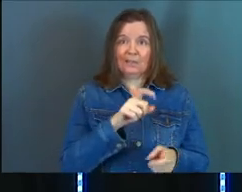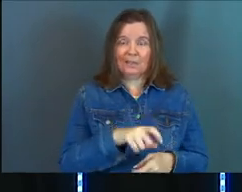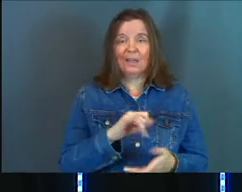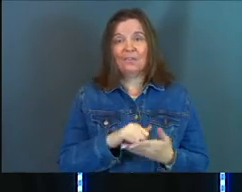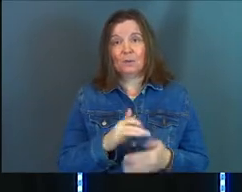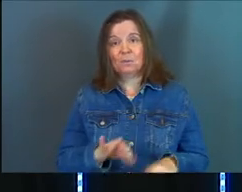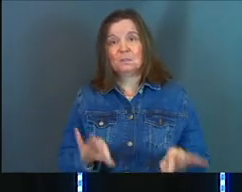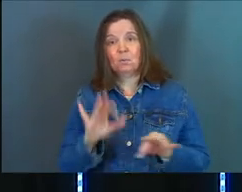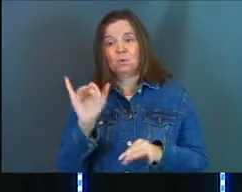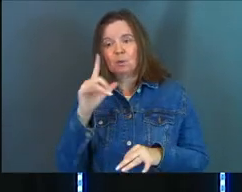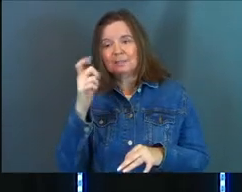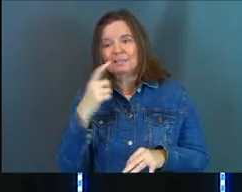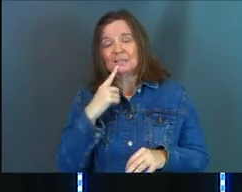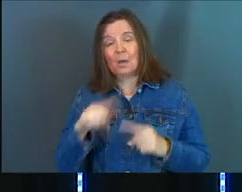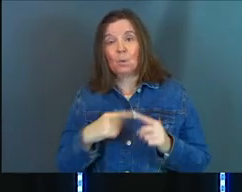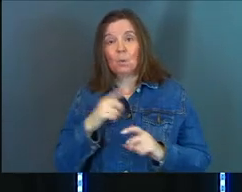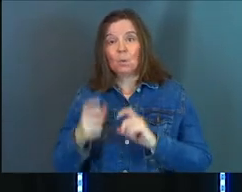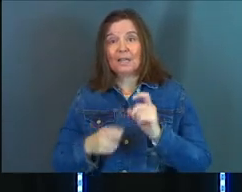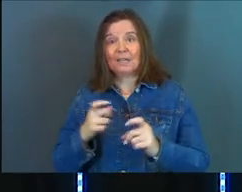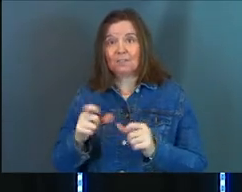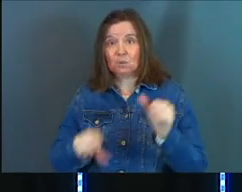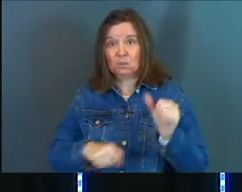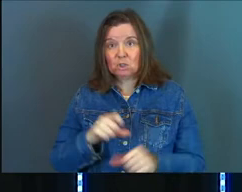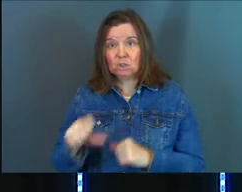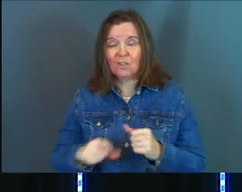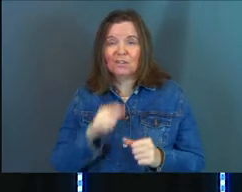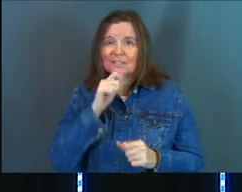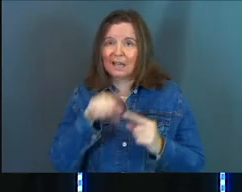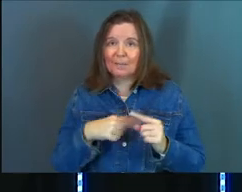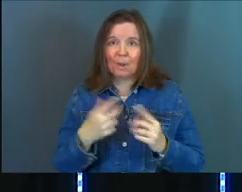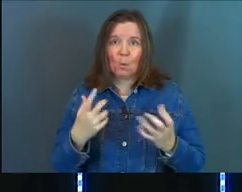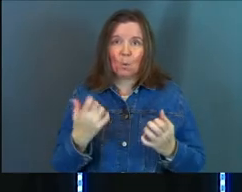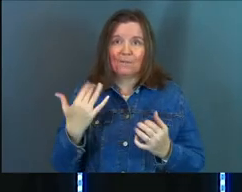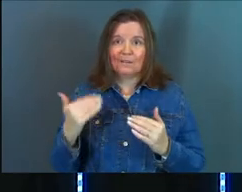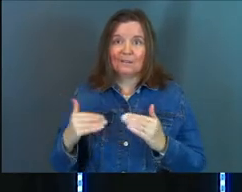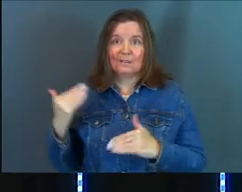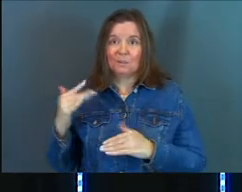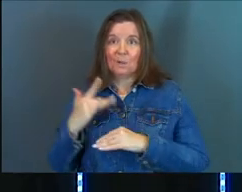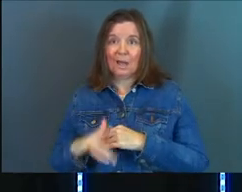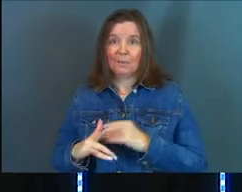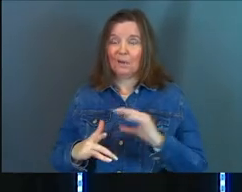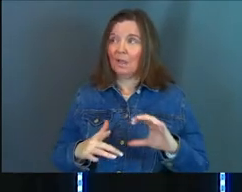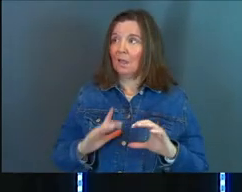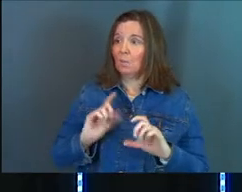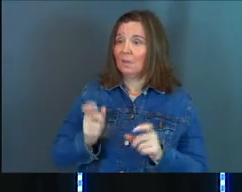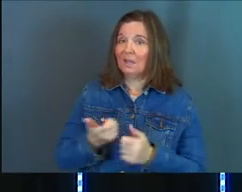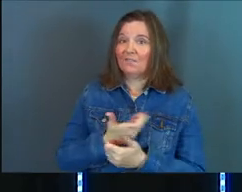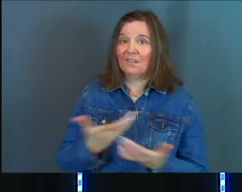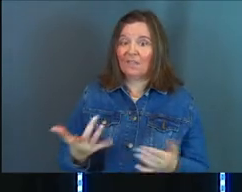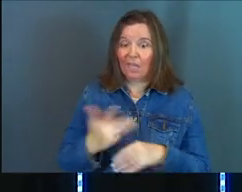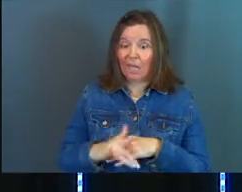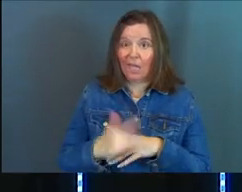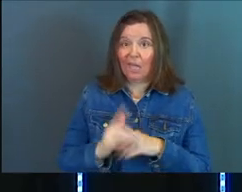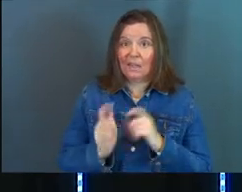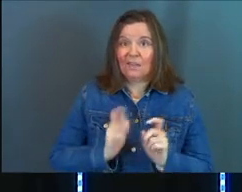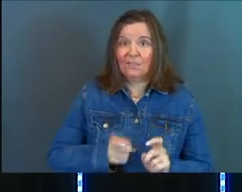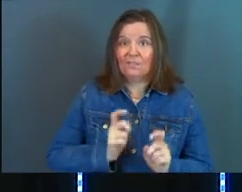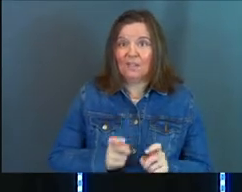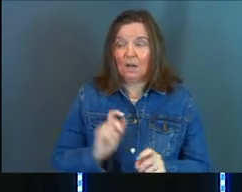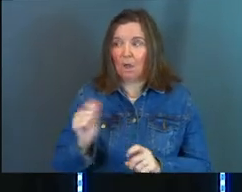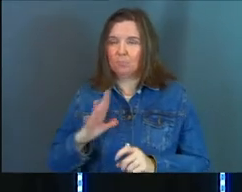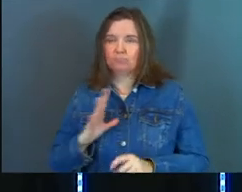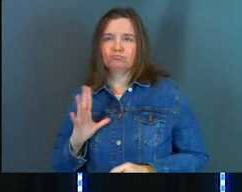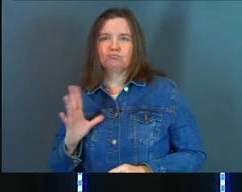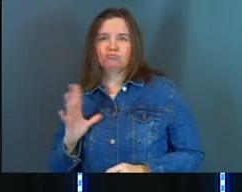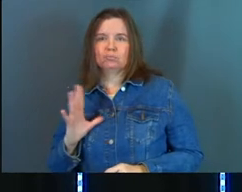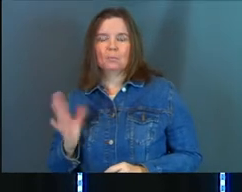And that one's important because it says that when we're giving to each other, it's not about one of us gets to an empty cup and we give away everything while other people are